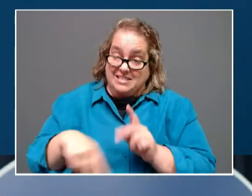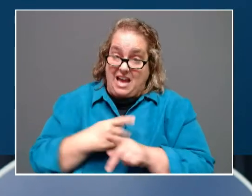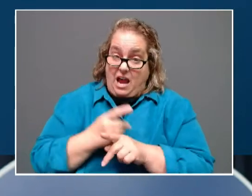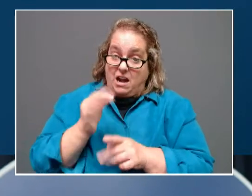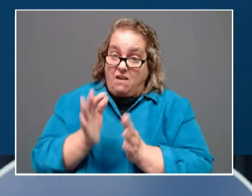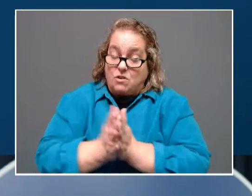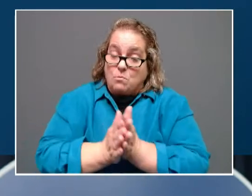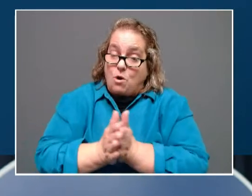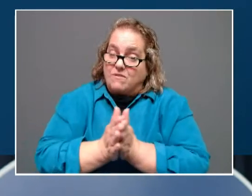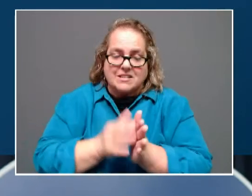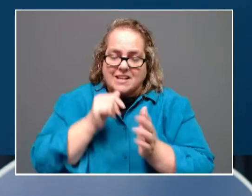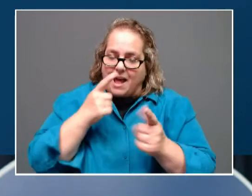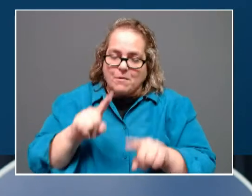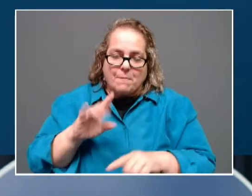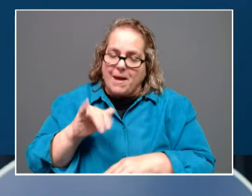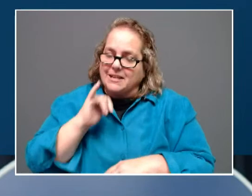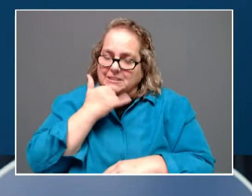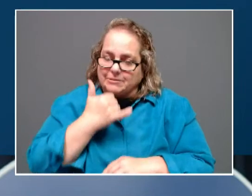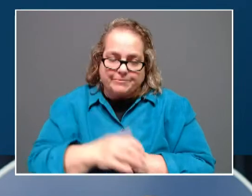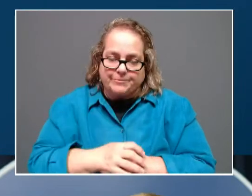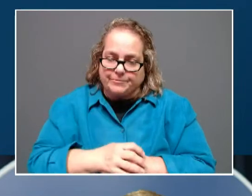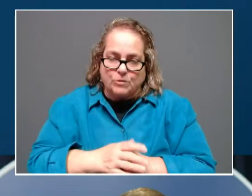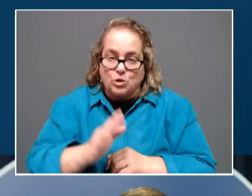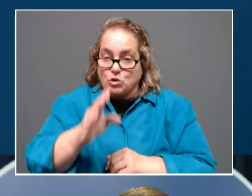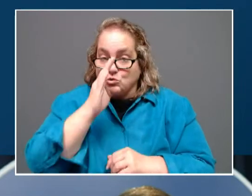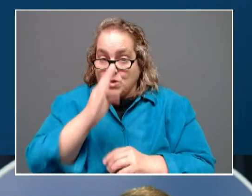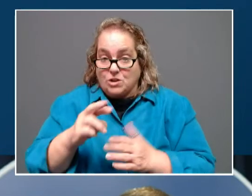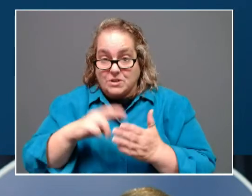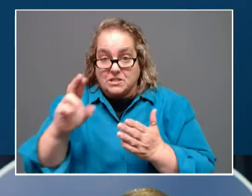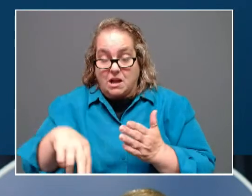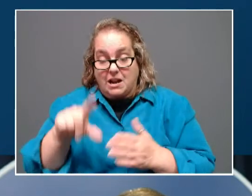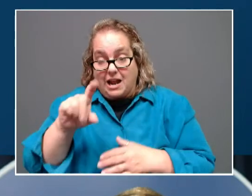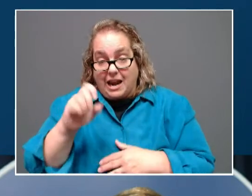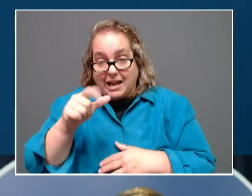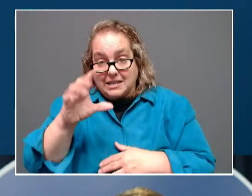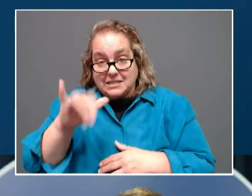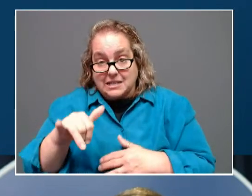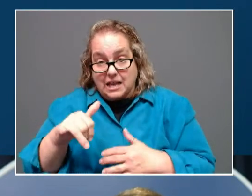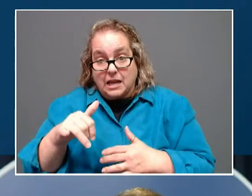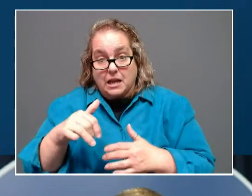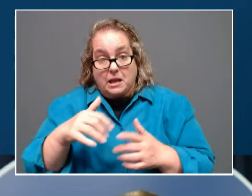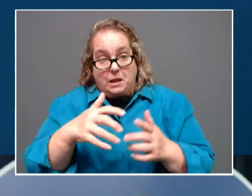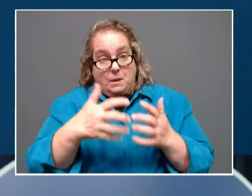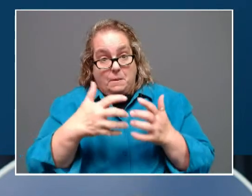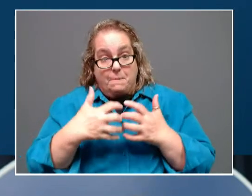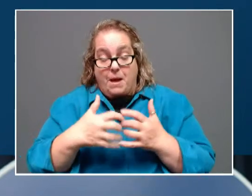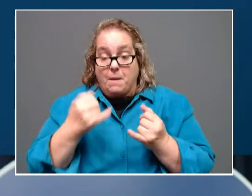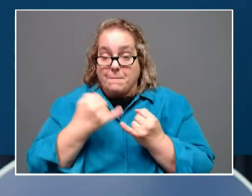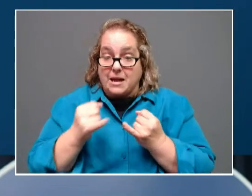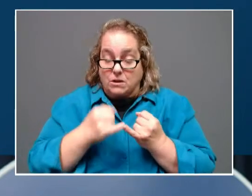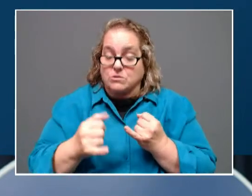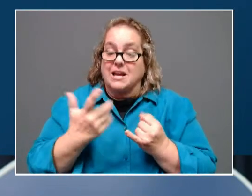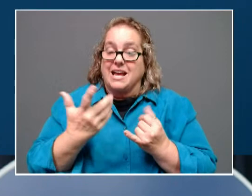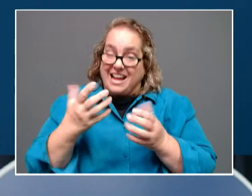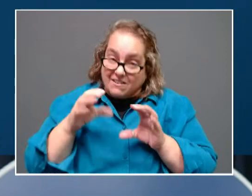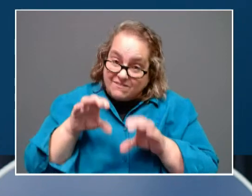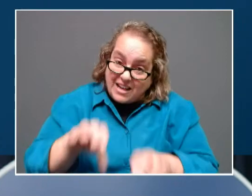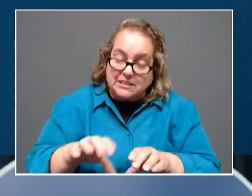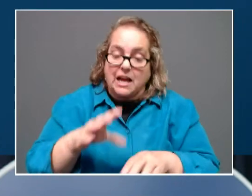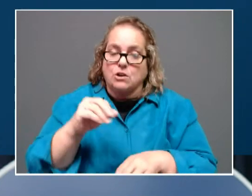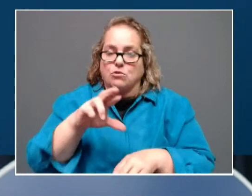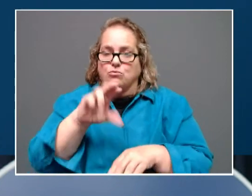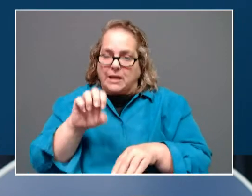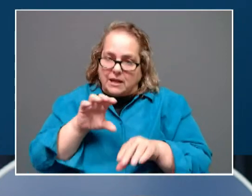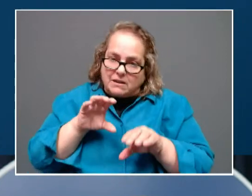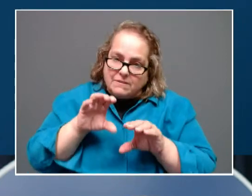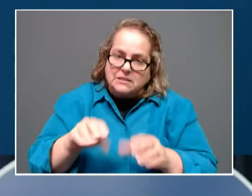It's a direct result of companies such as Legacy Metals investing and reinvesting in this state and in their communities. I want to thank Legacy